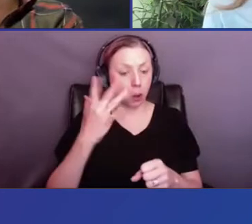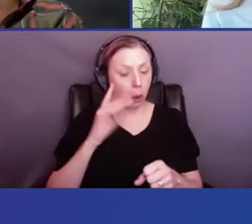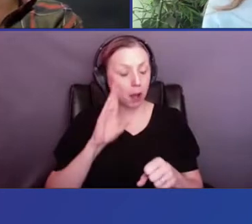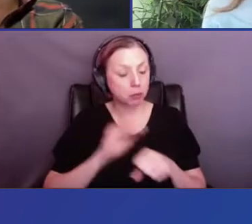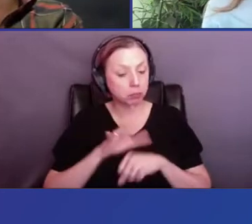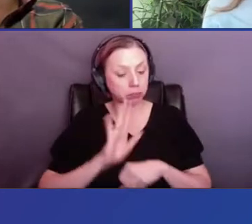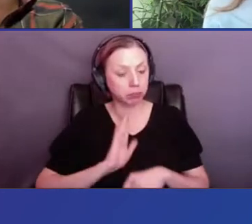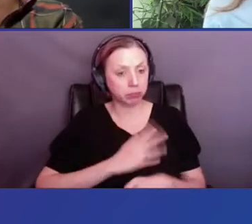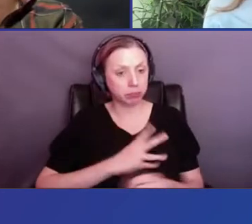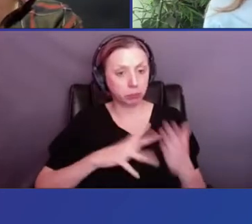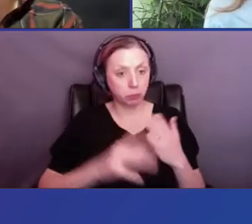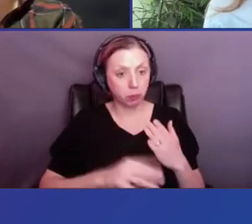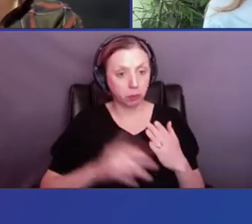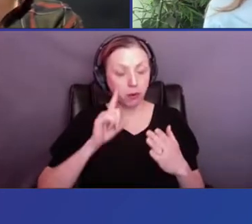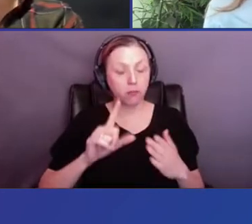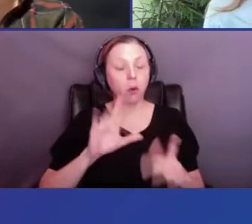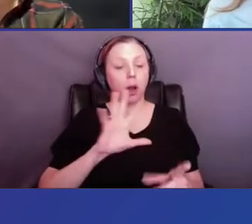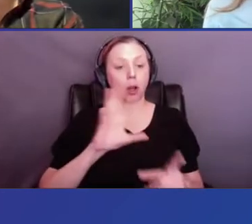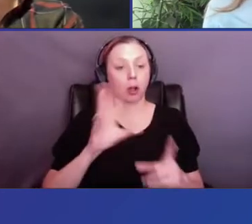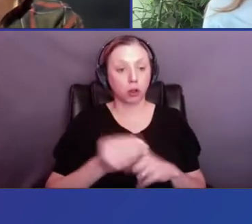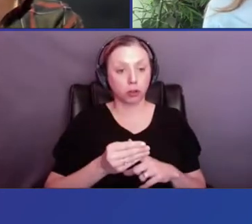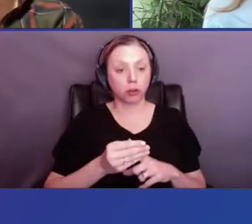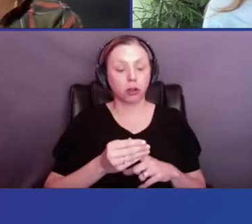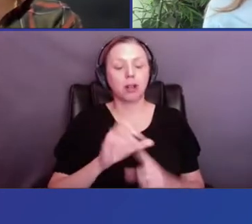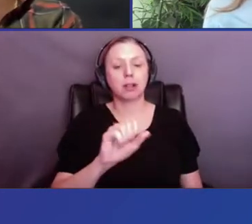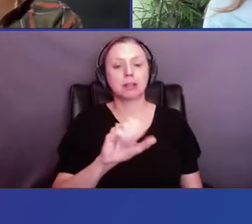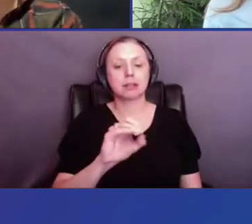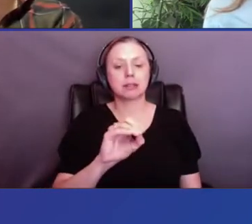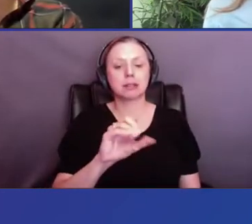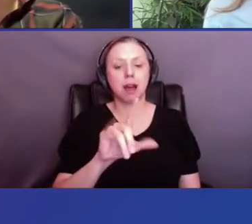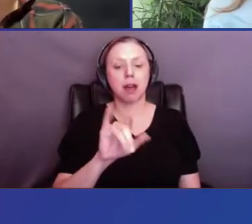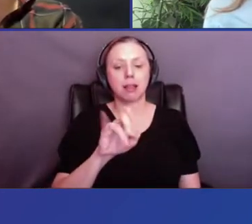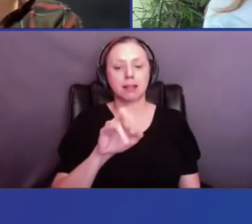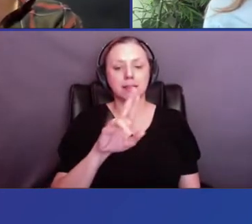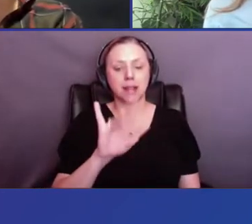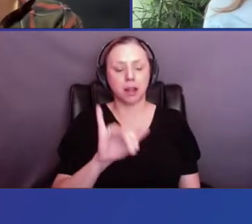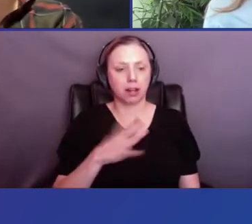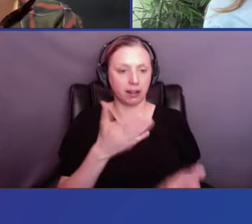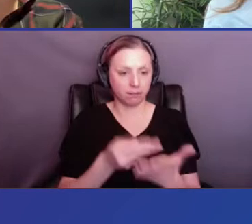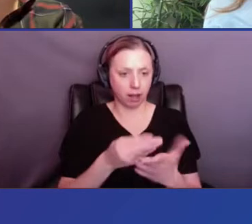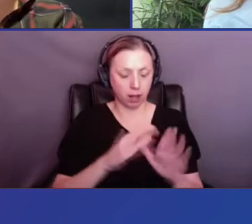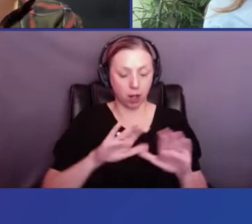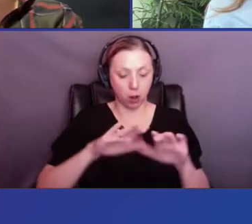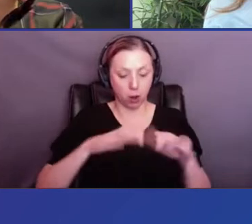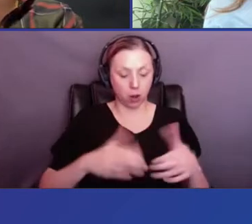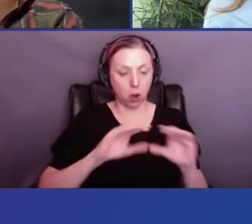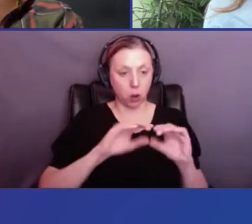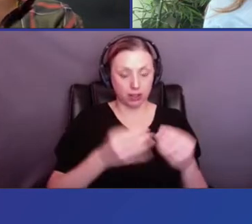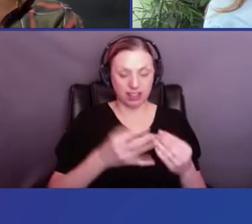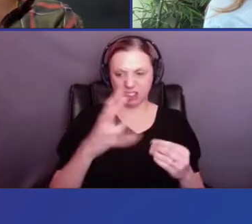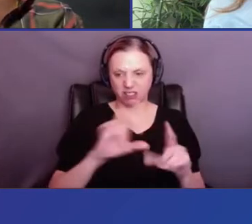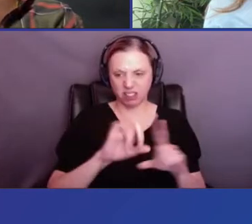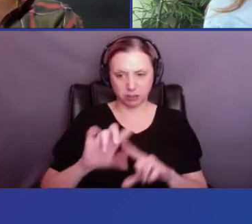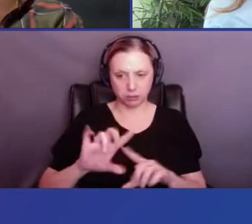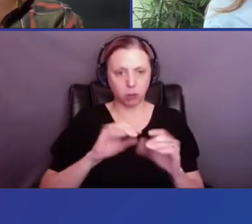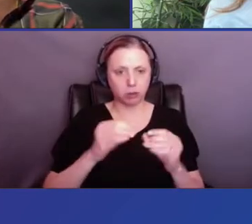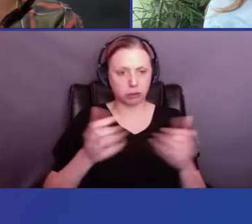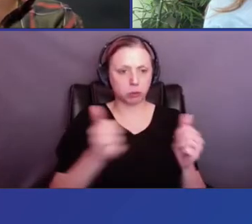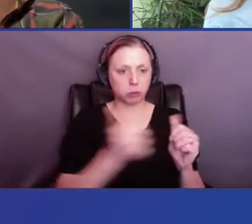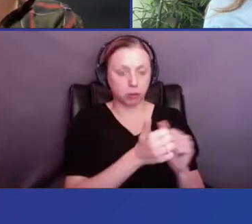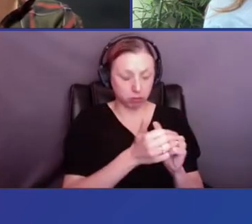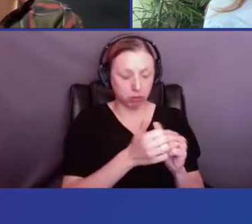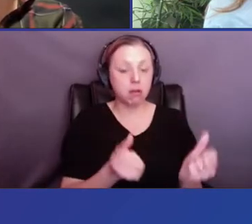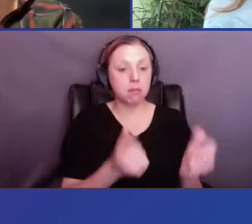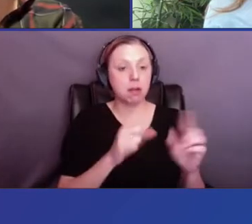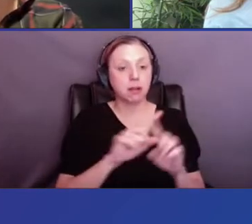For the Cultural Solidarity Fund, the group of organizers of 17 organizations that came together, many of